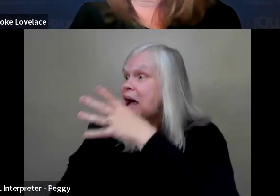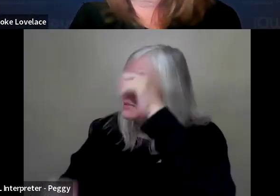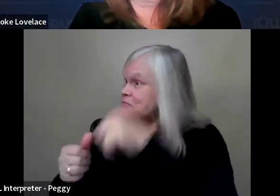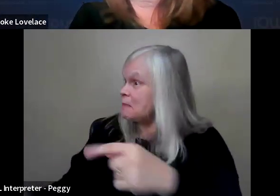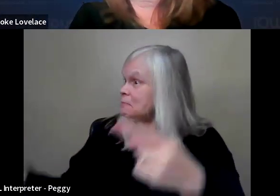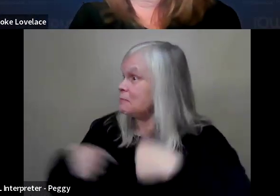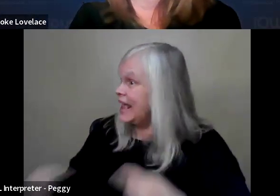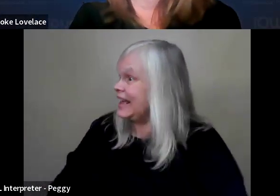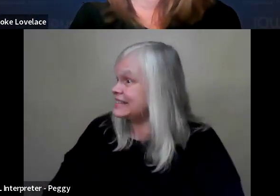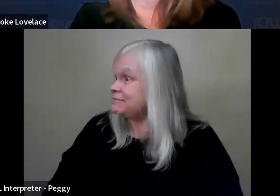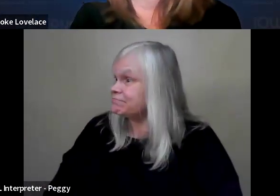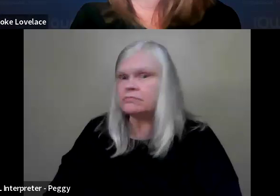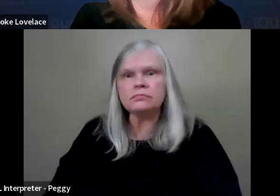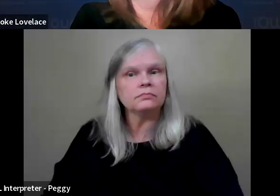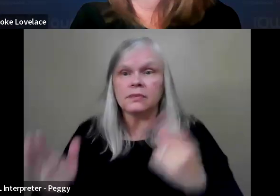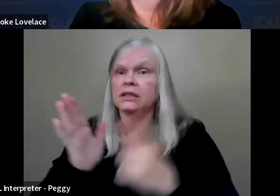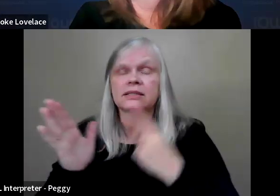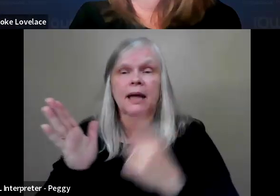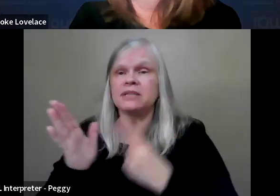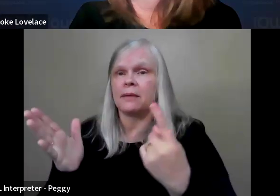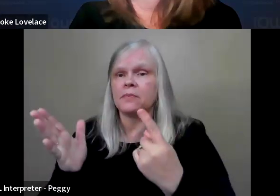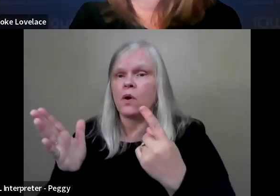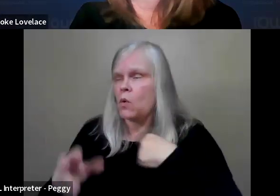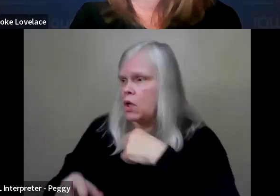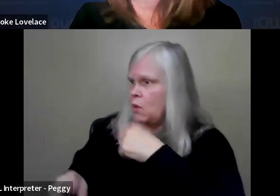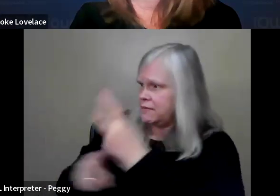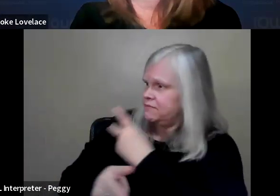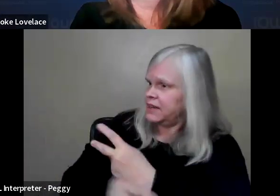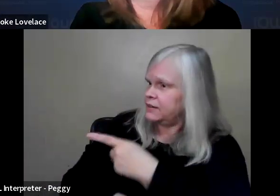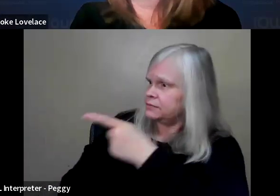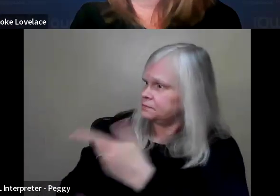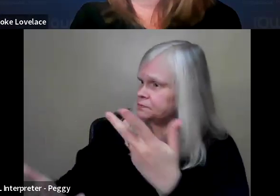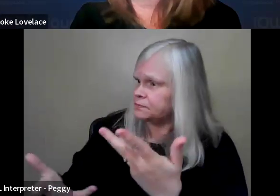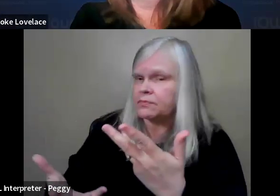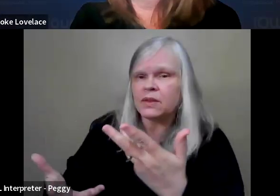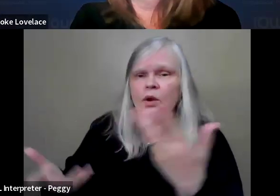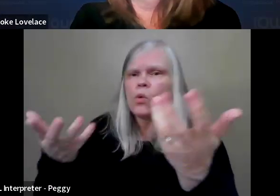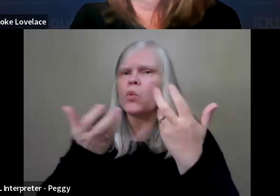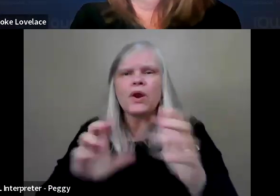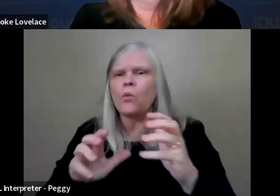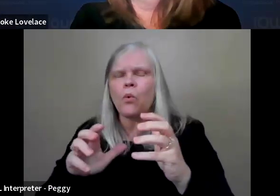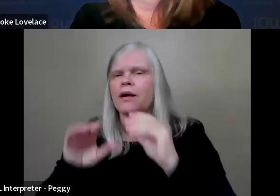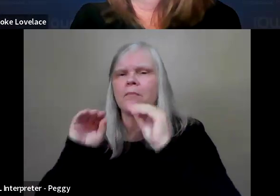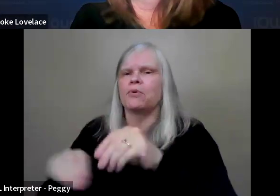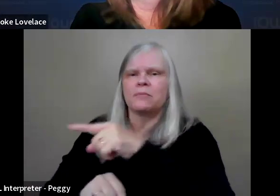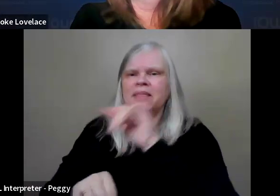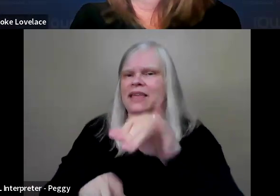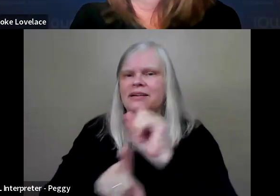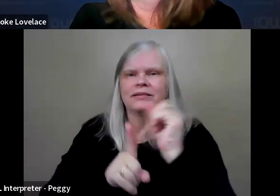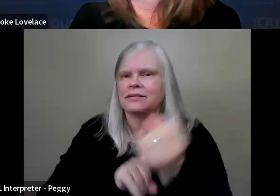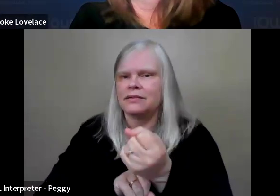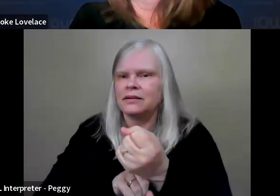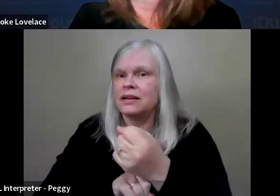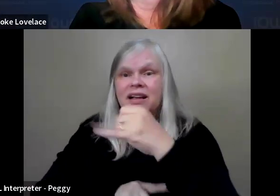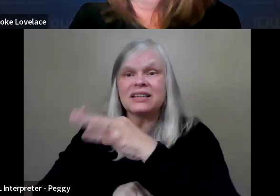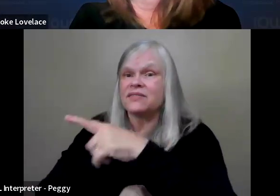me?" Because sometimes we really want to gauge where that person's at, but we really don't want to put them in that situation. Because if they